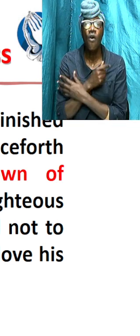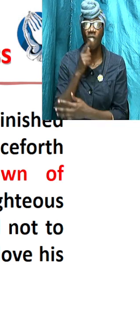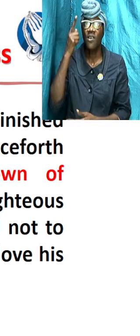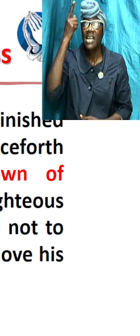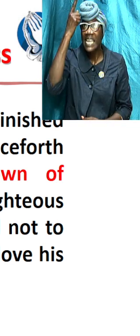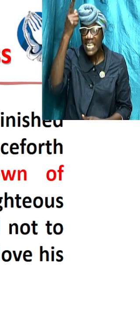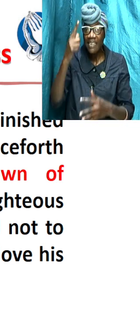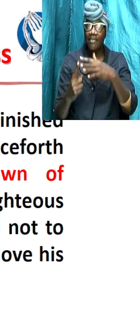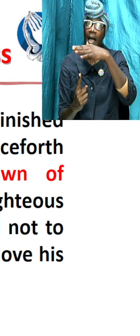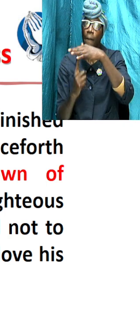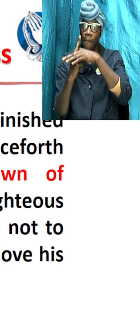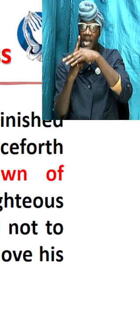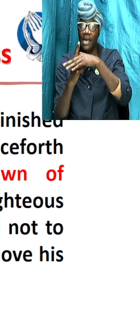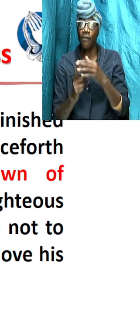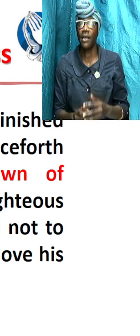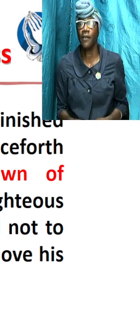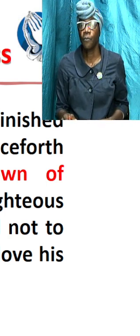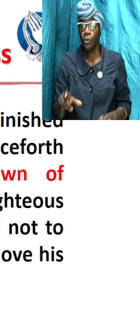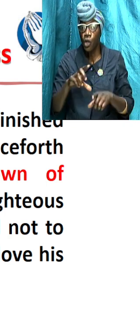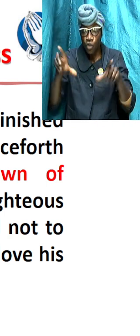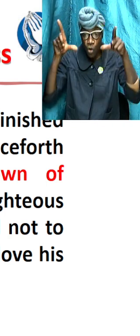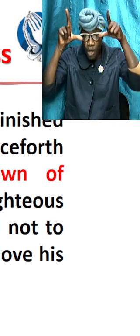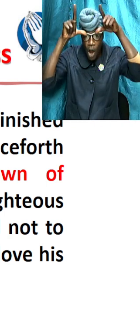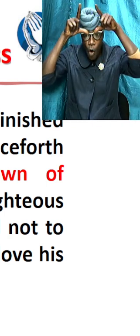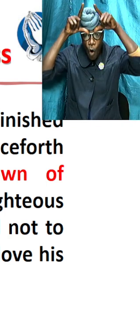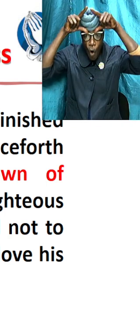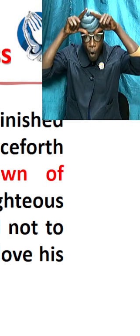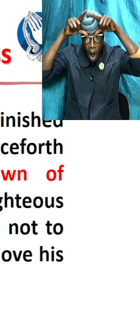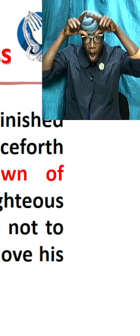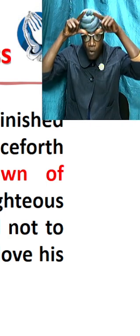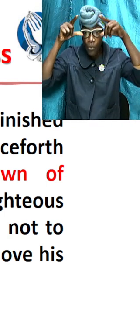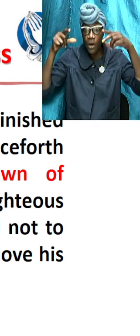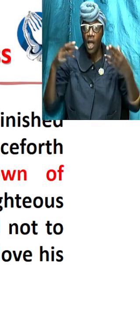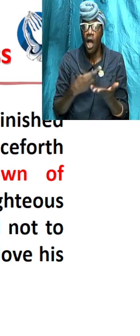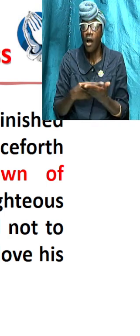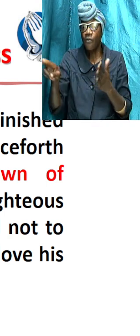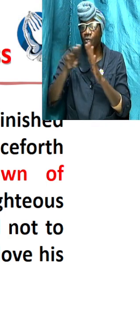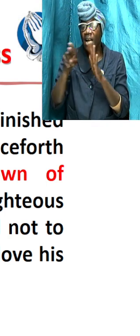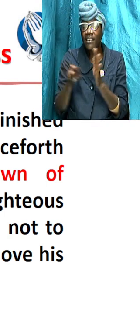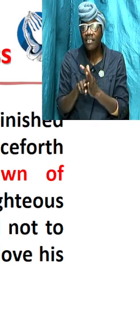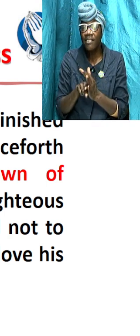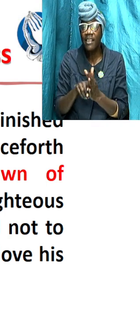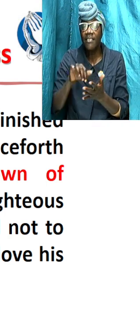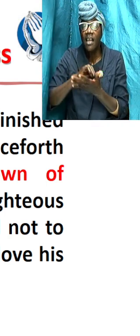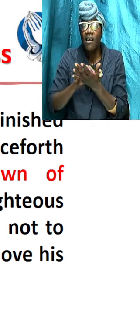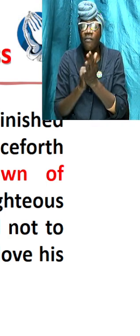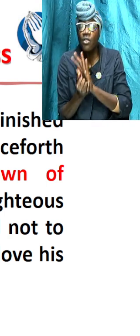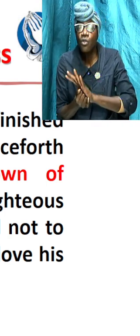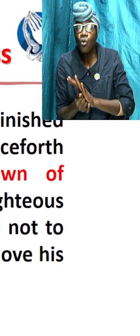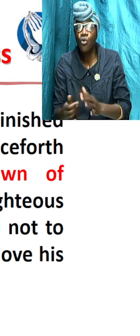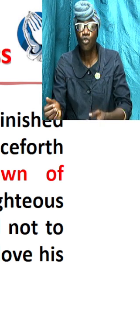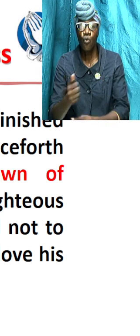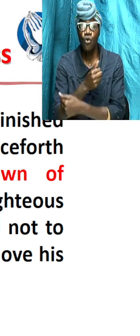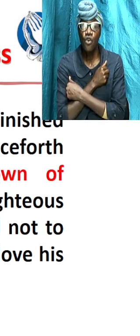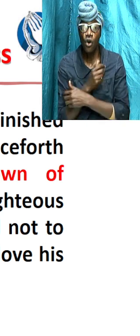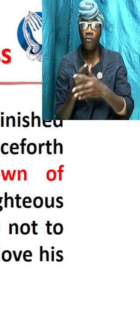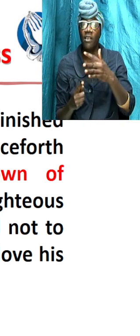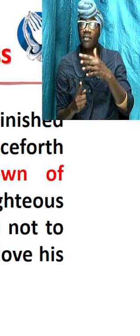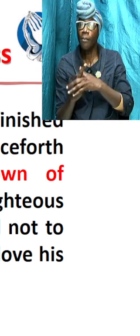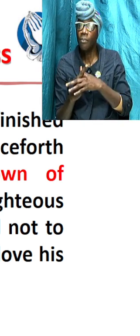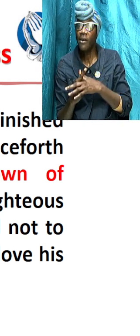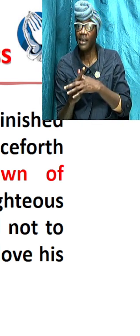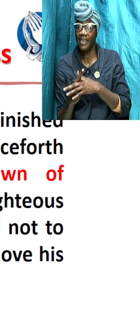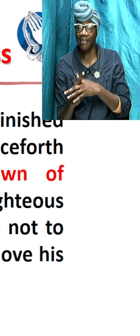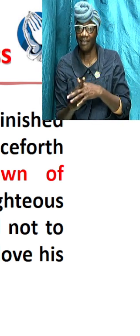appearing. Amen. So the crown of righteousness is for those who love his appearing. Amen. The crown